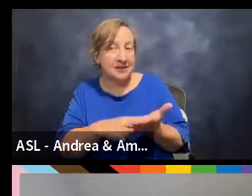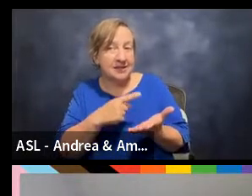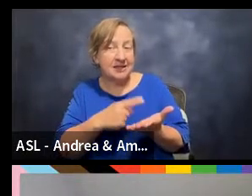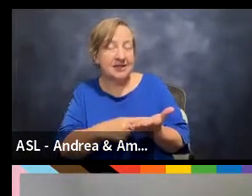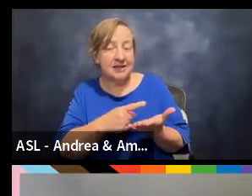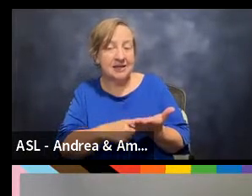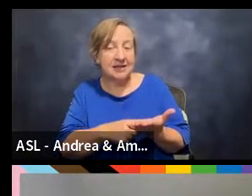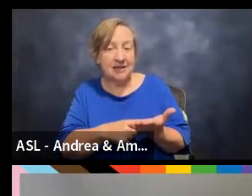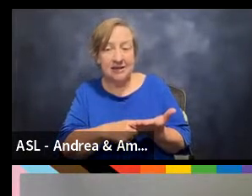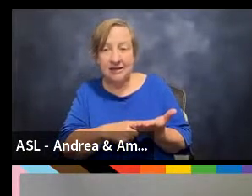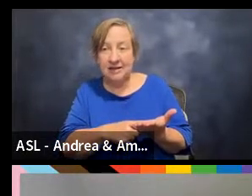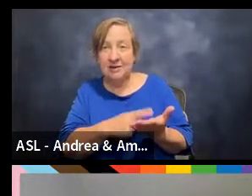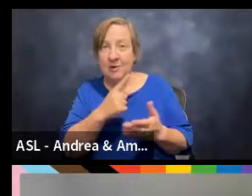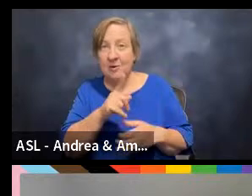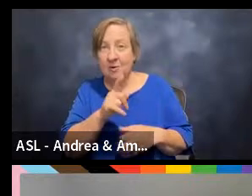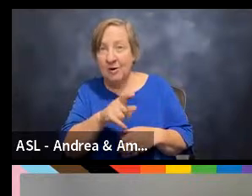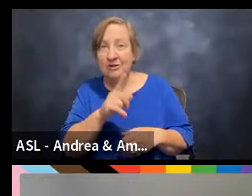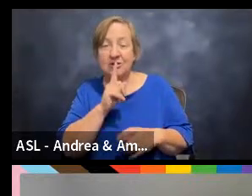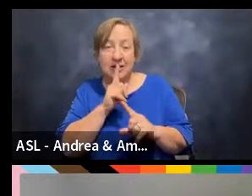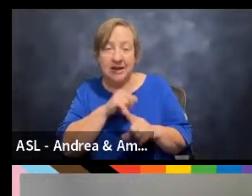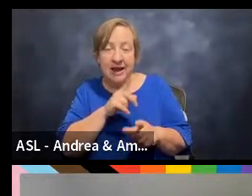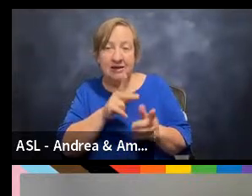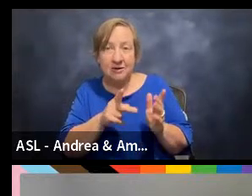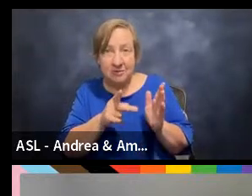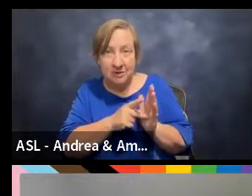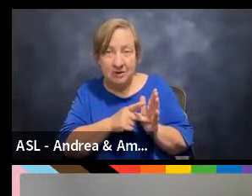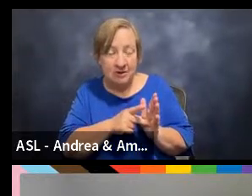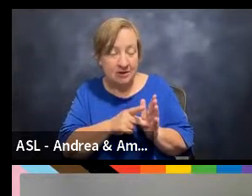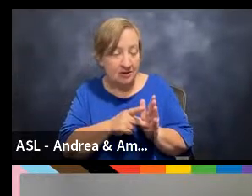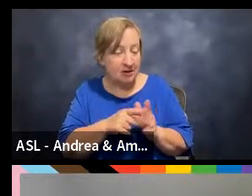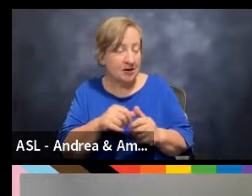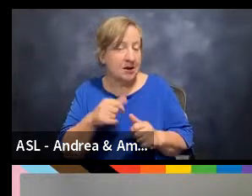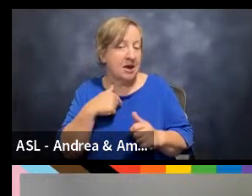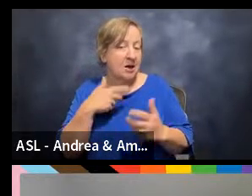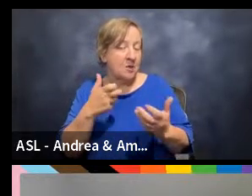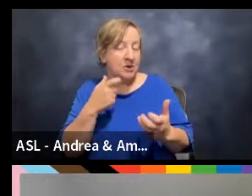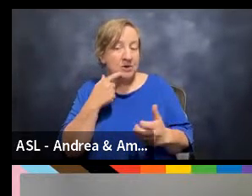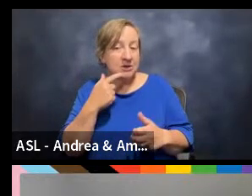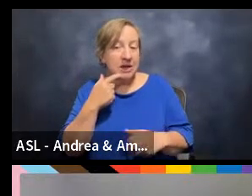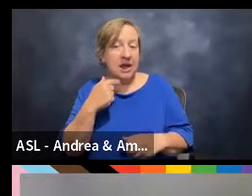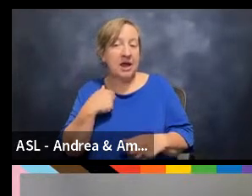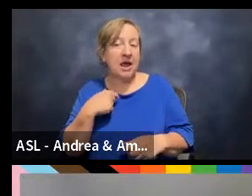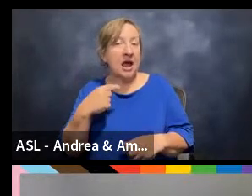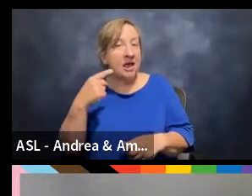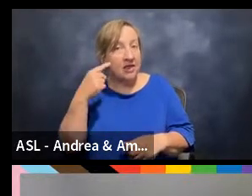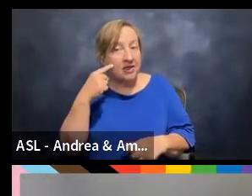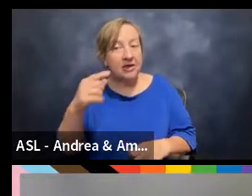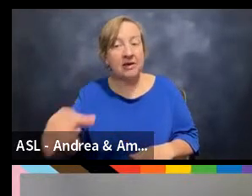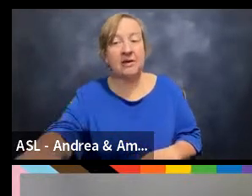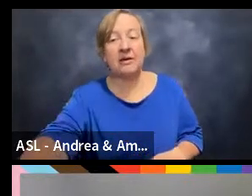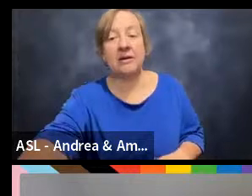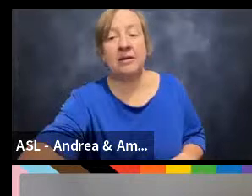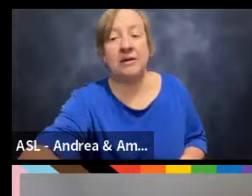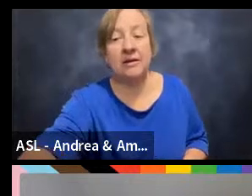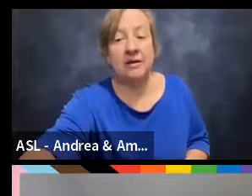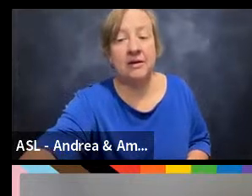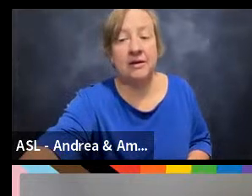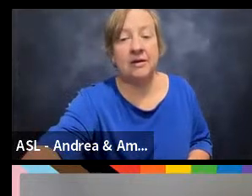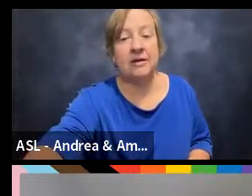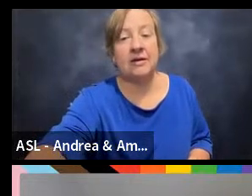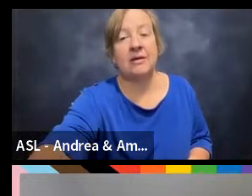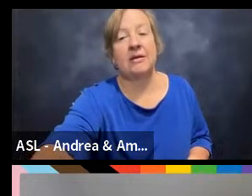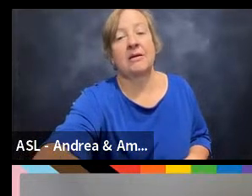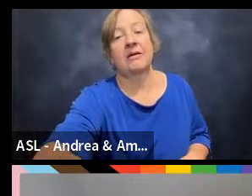and answer period. And I just wanted to say that I think that one of the things about this